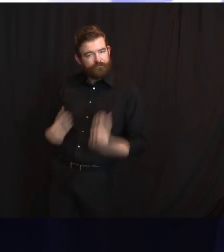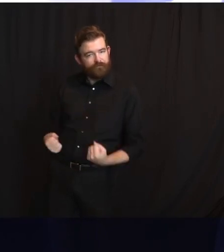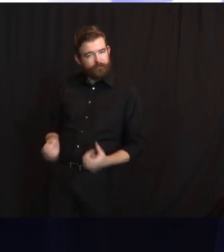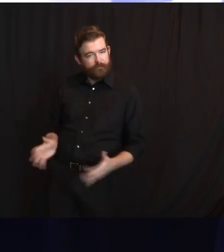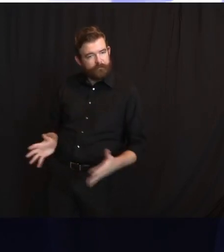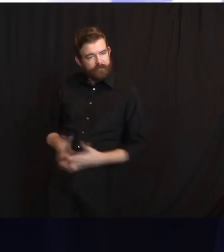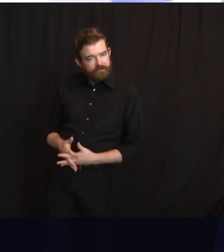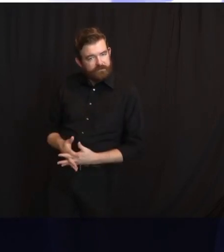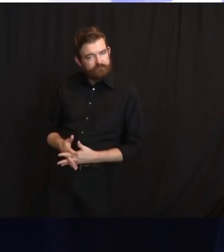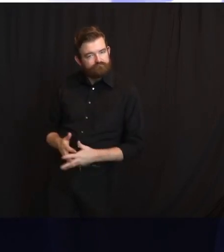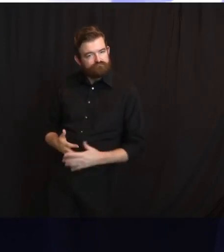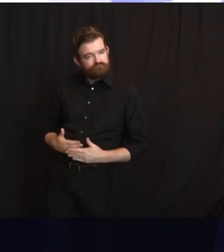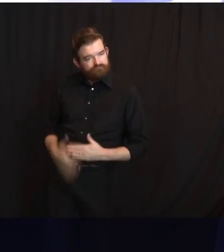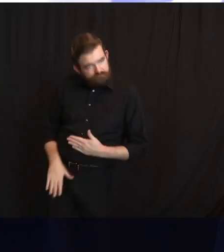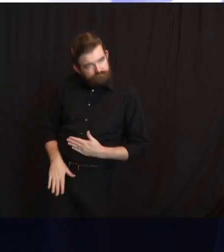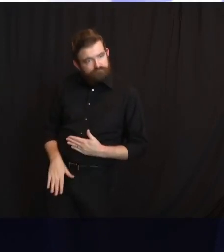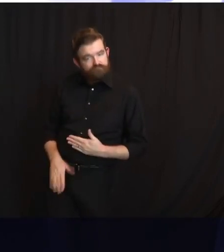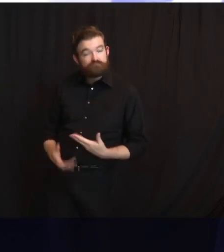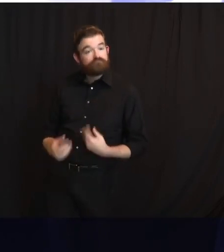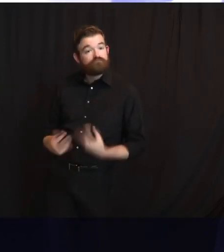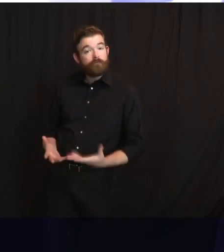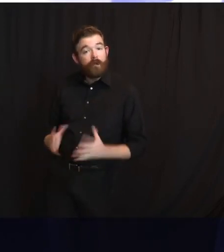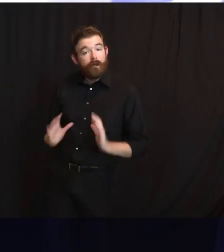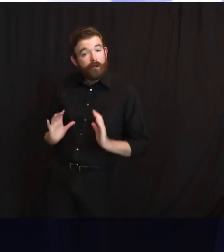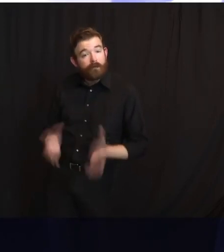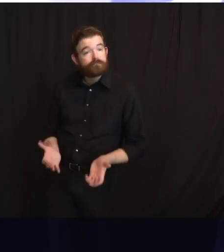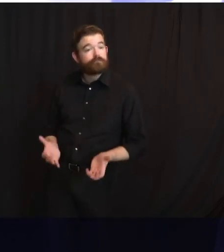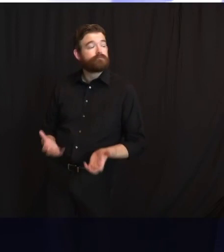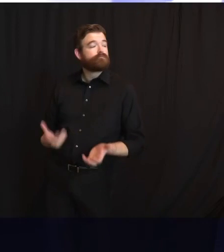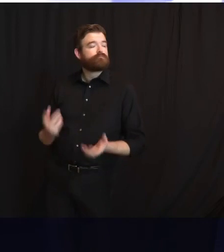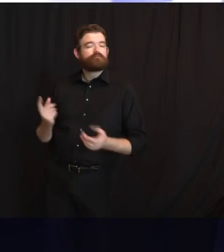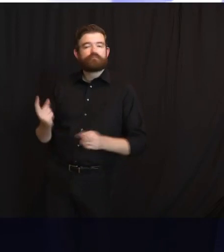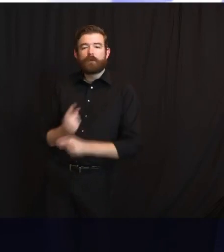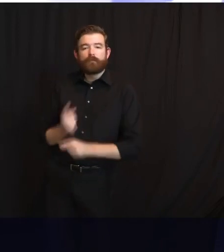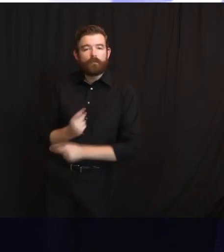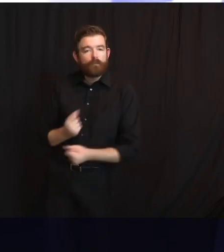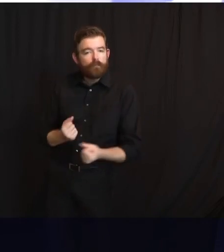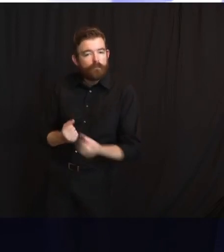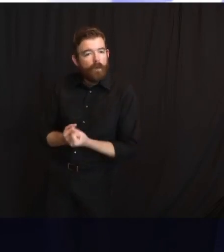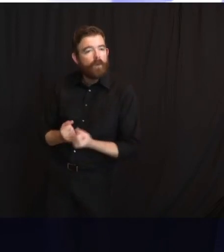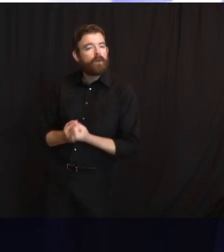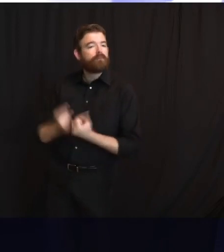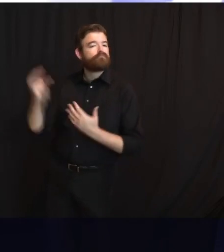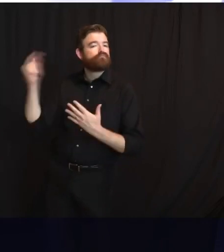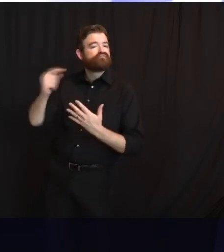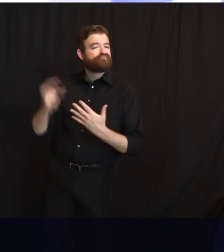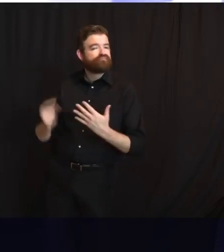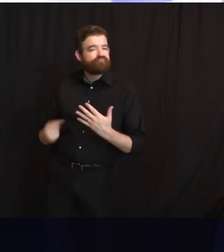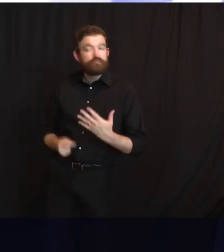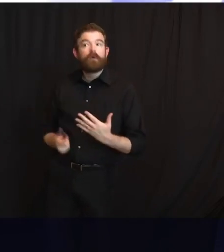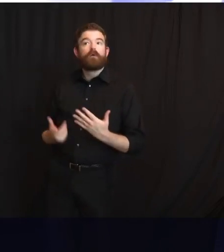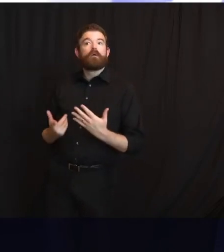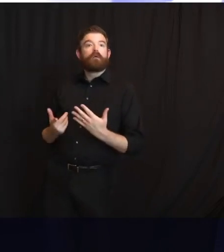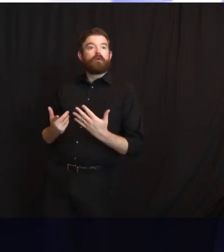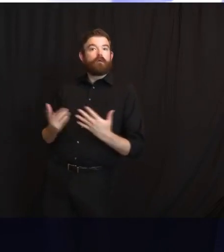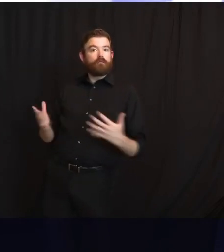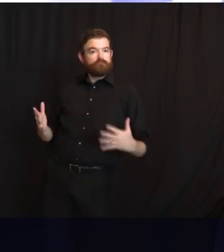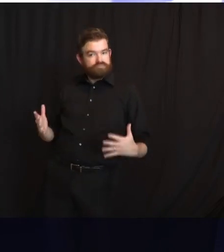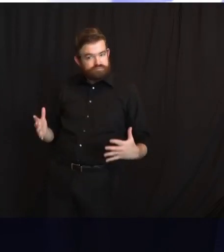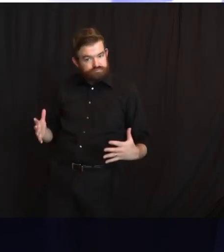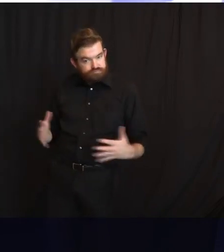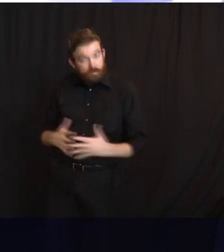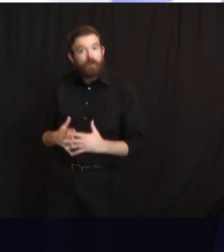and emotional support to pregnant women throughout their prenatal period, labor and delivery, as well as their postpartum